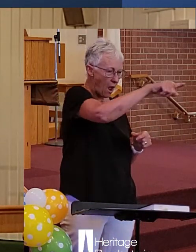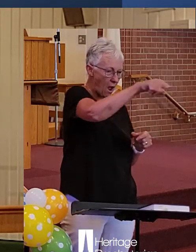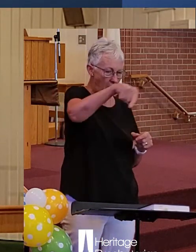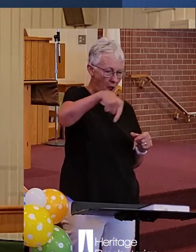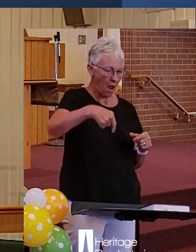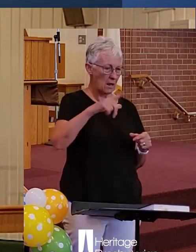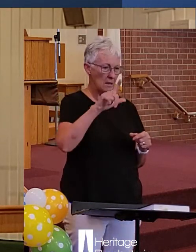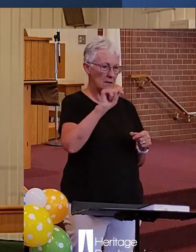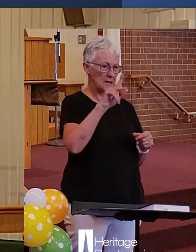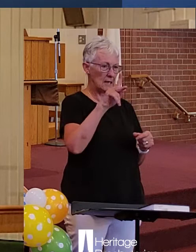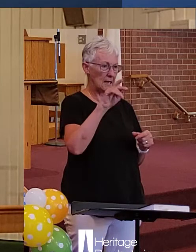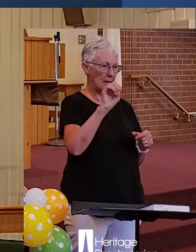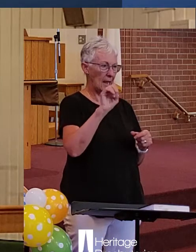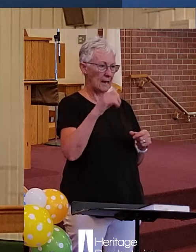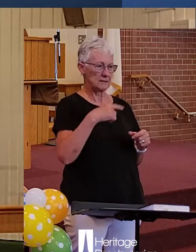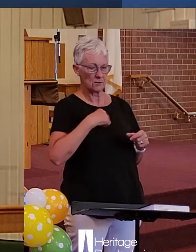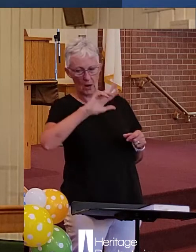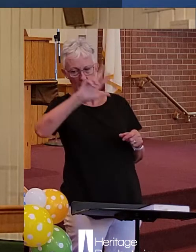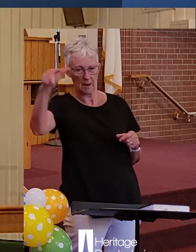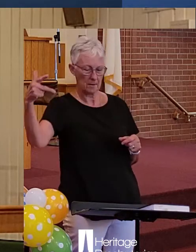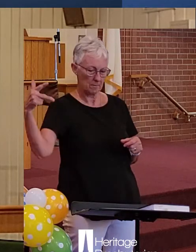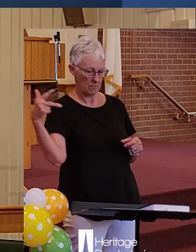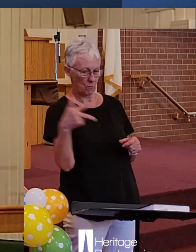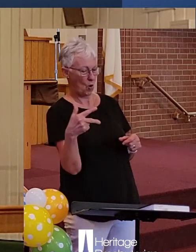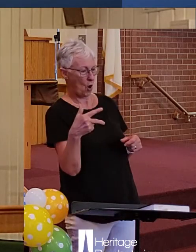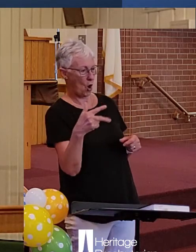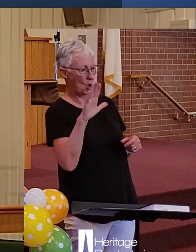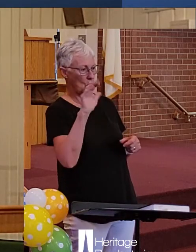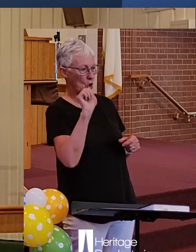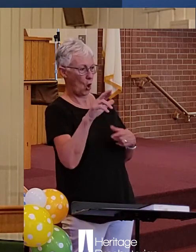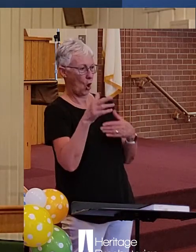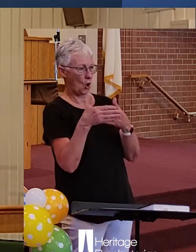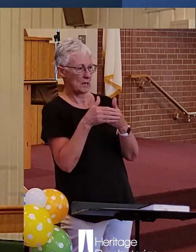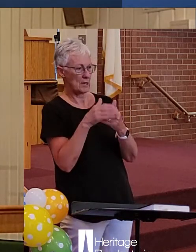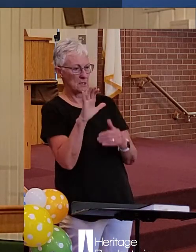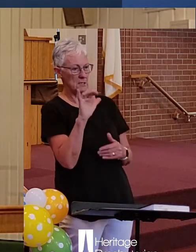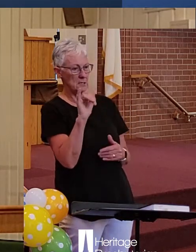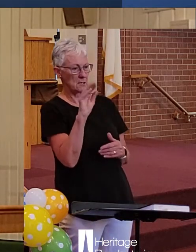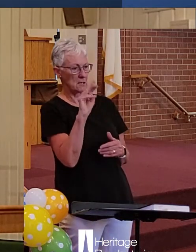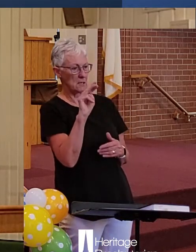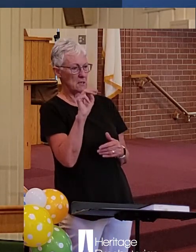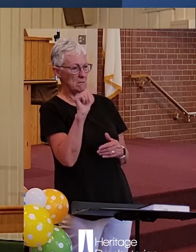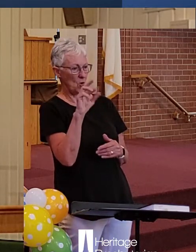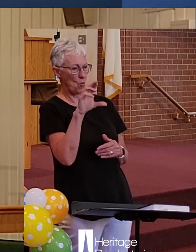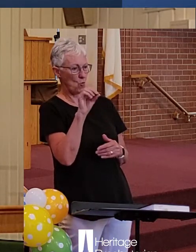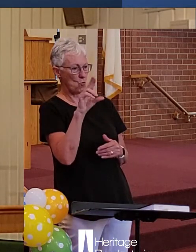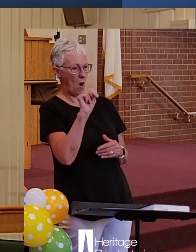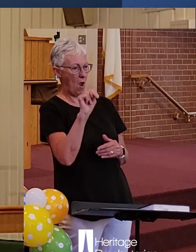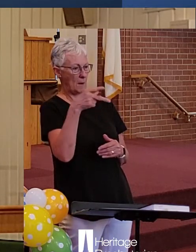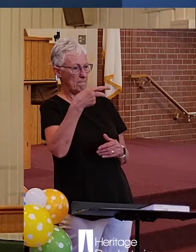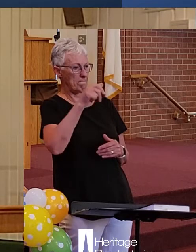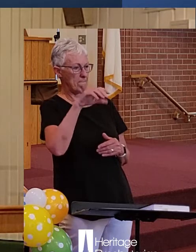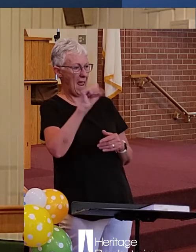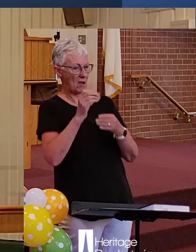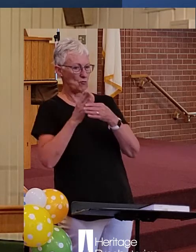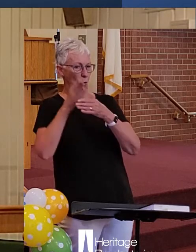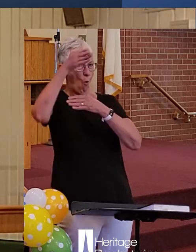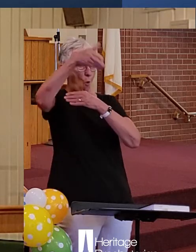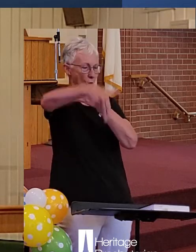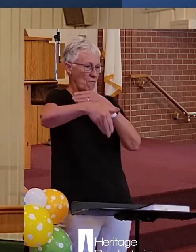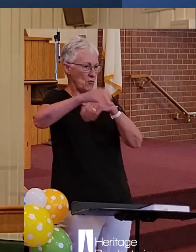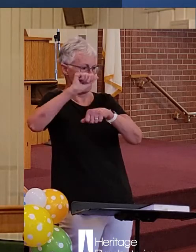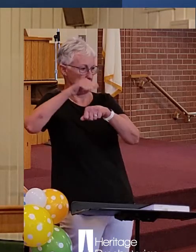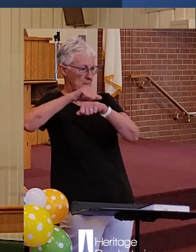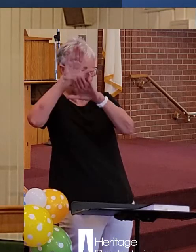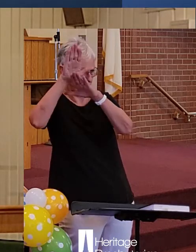parked the car towards the top of Cimarron Pass. And I took the advice of locals who said I could find